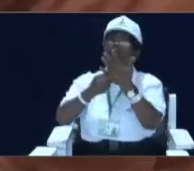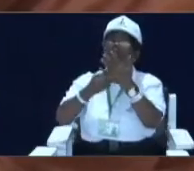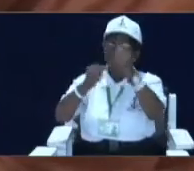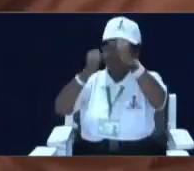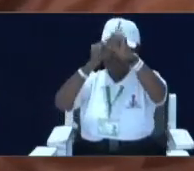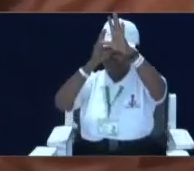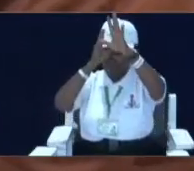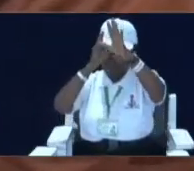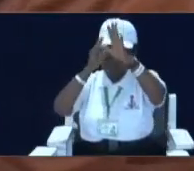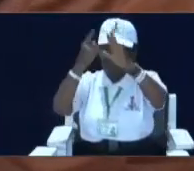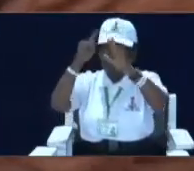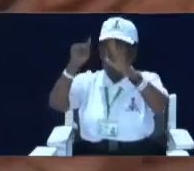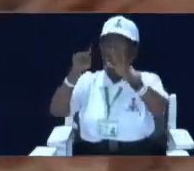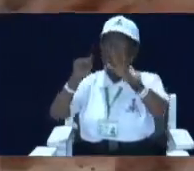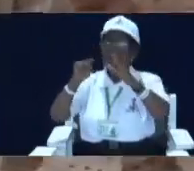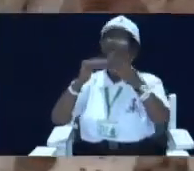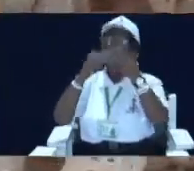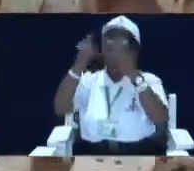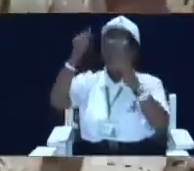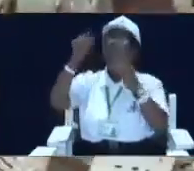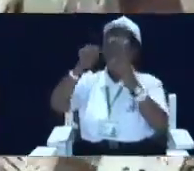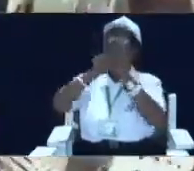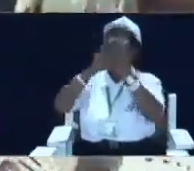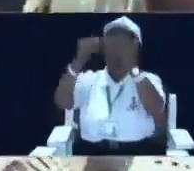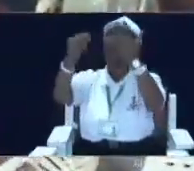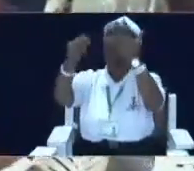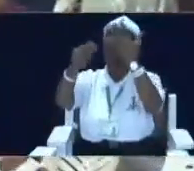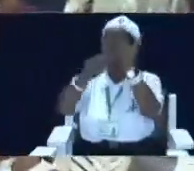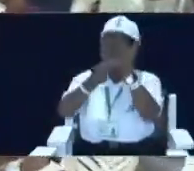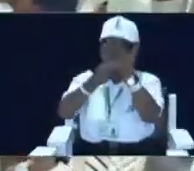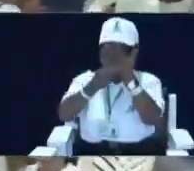Father, thank you for October.